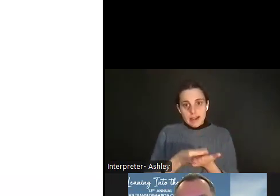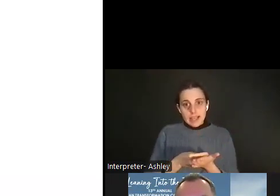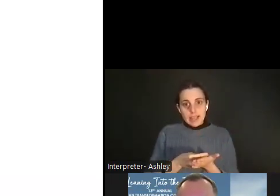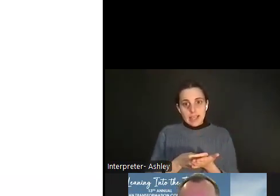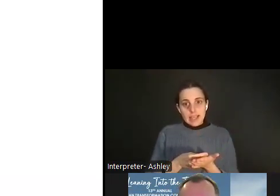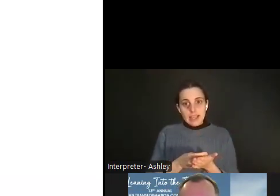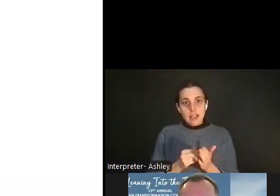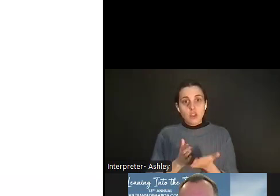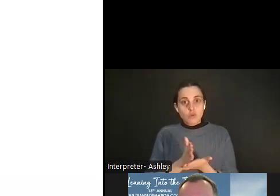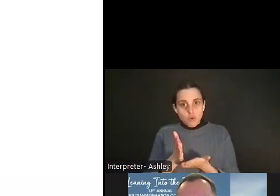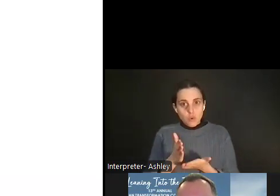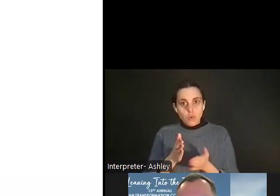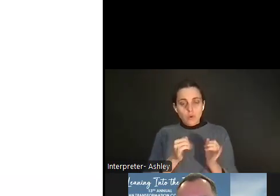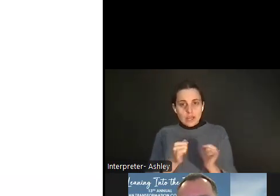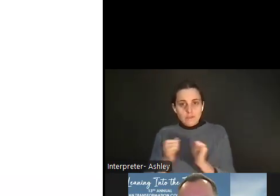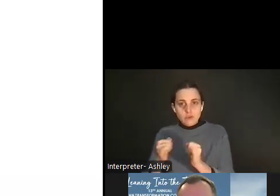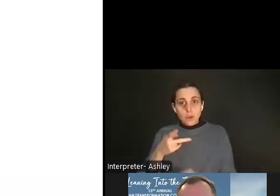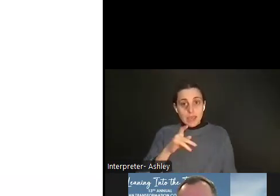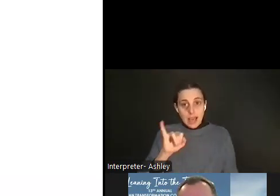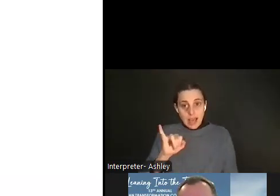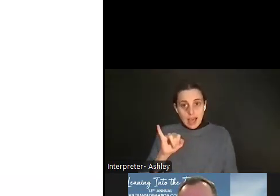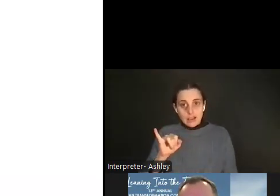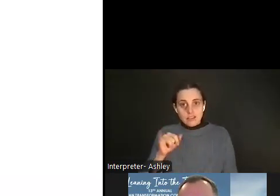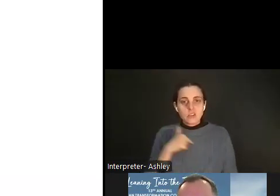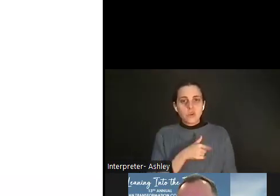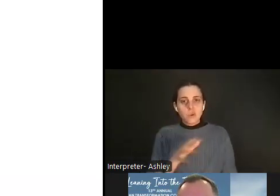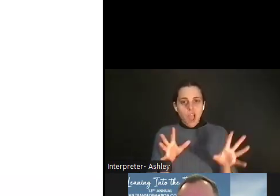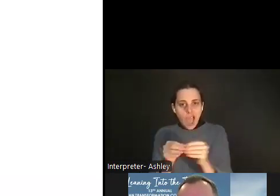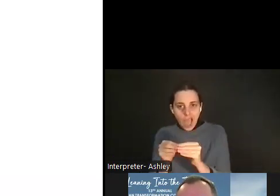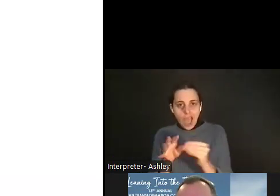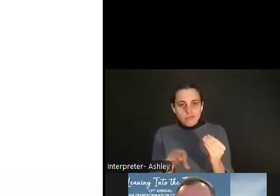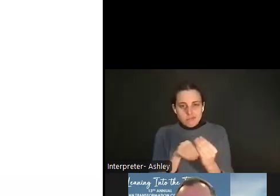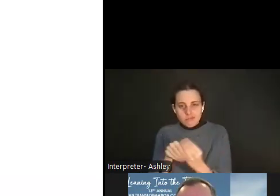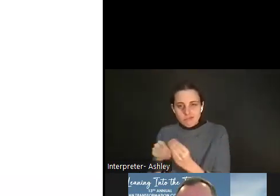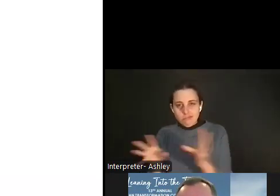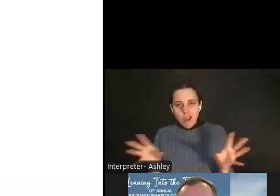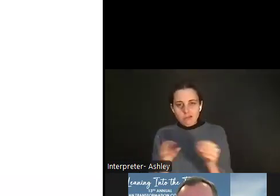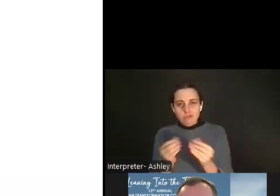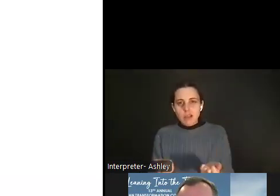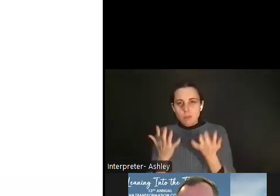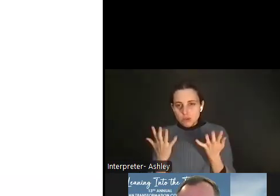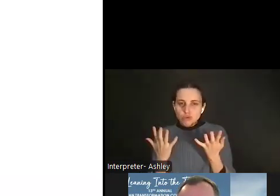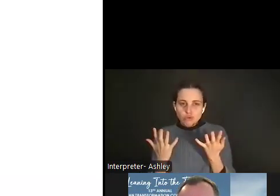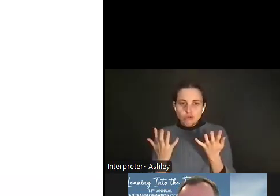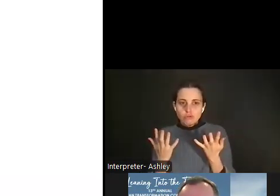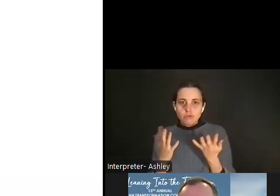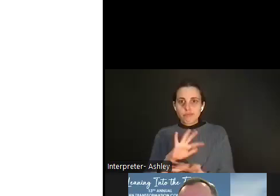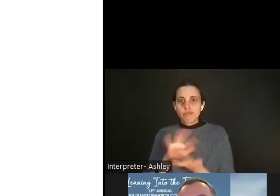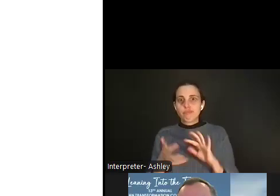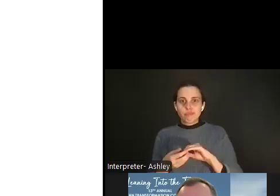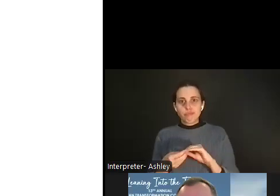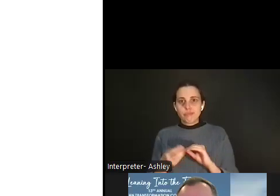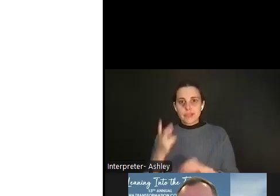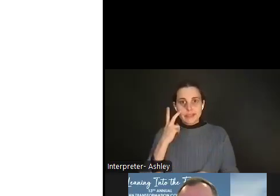individual PIs, and then we add them up. So log in the PIs and compute the ROI. And then again, I can't